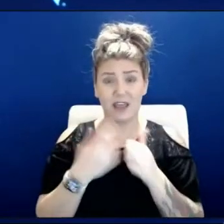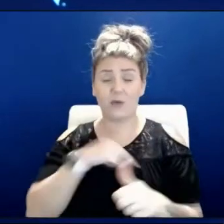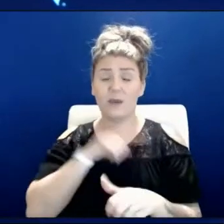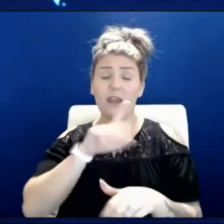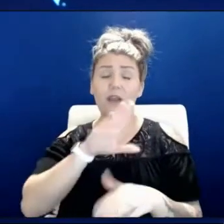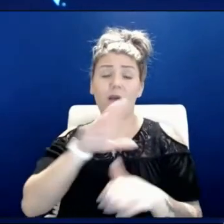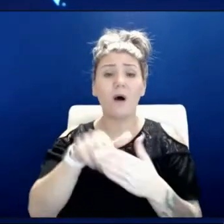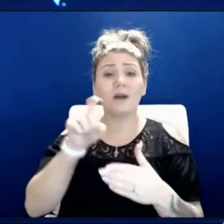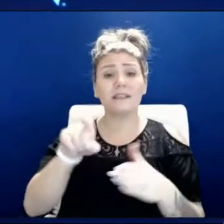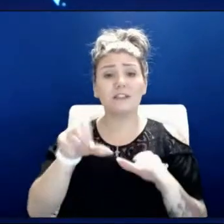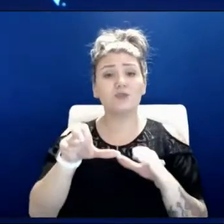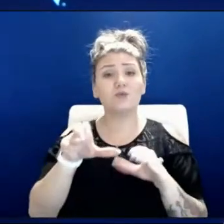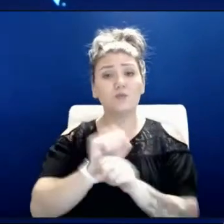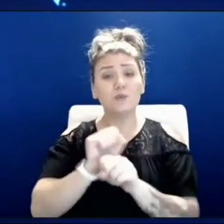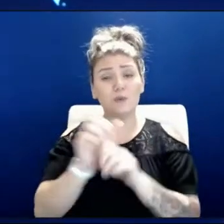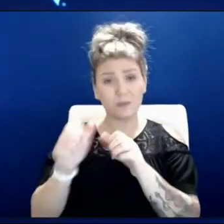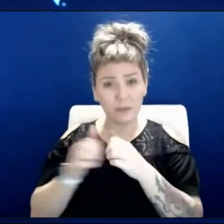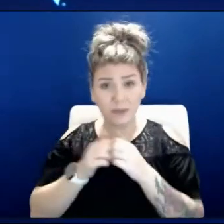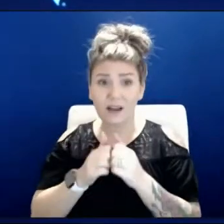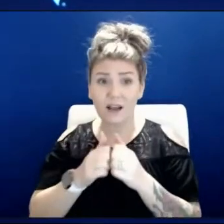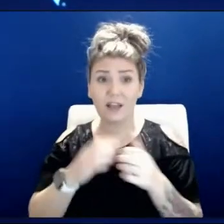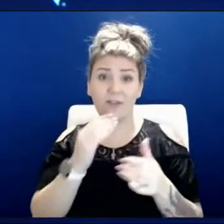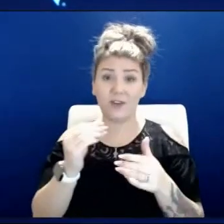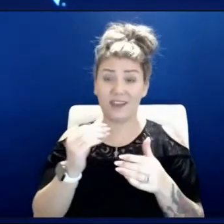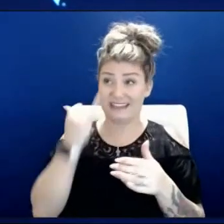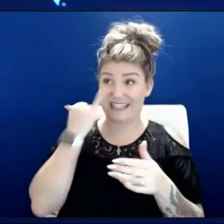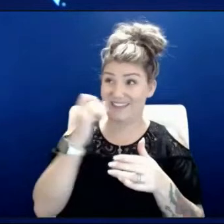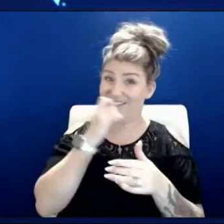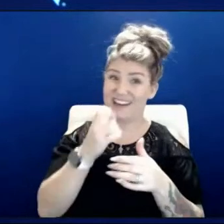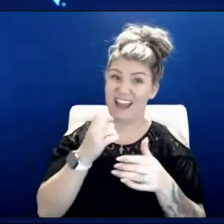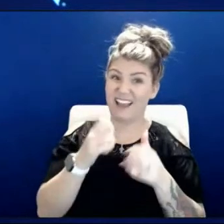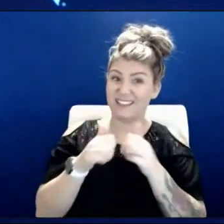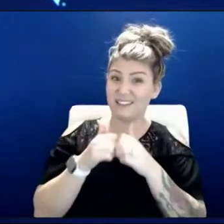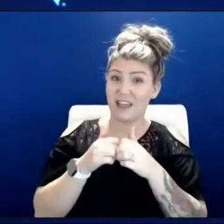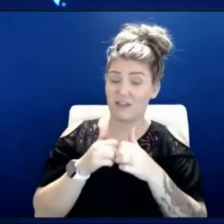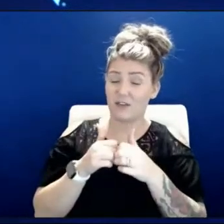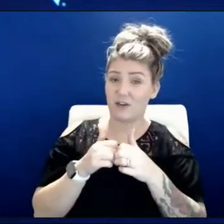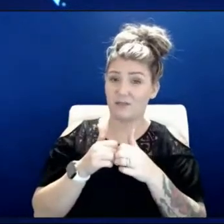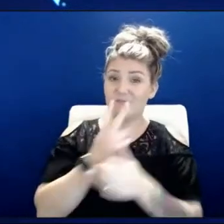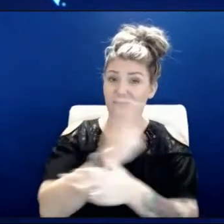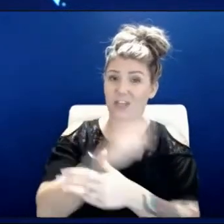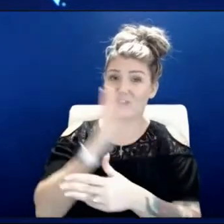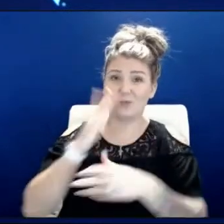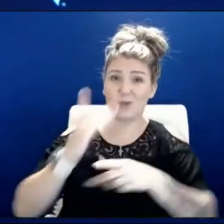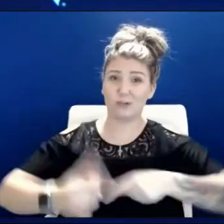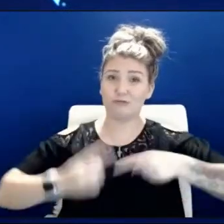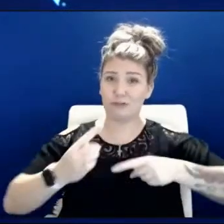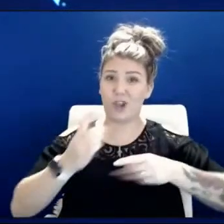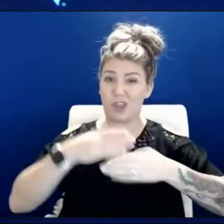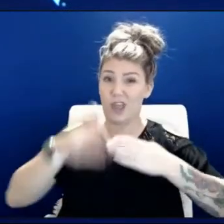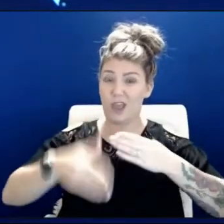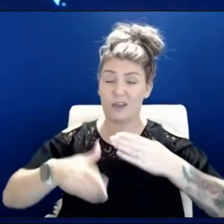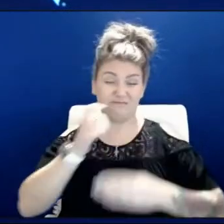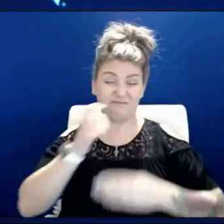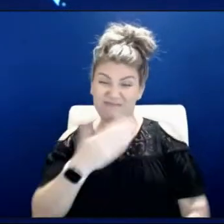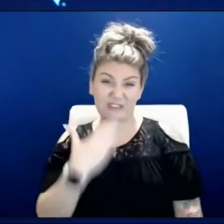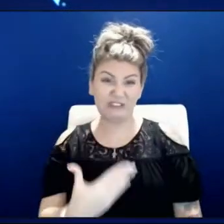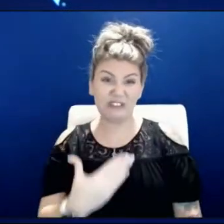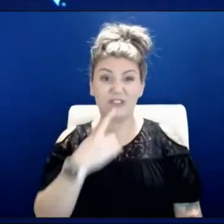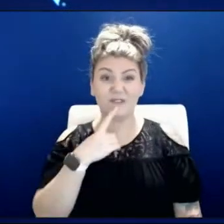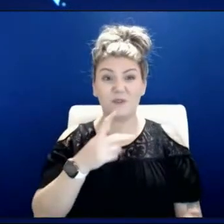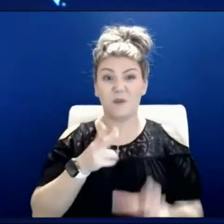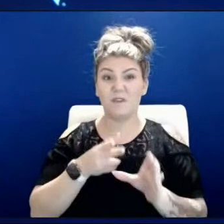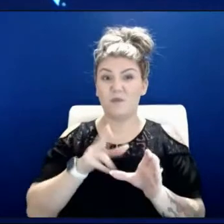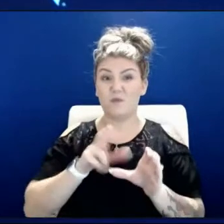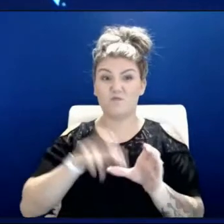don't do that together, that's when patients struggle. That's when outcomes aren't as good. So when you try and take one of us out of that team, suddenly